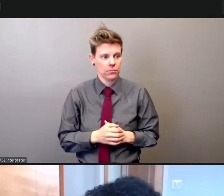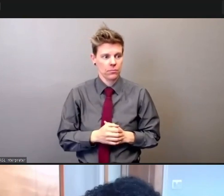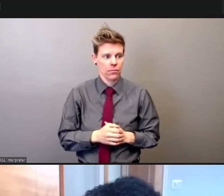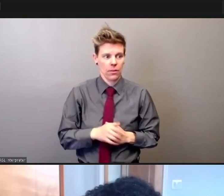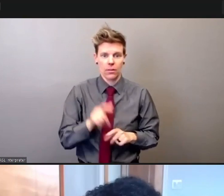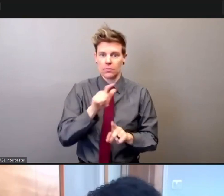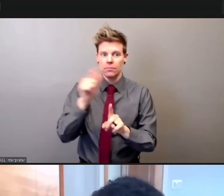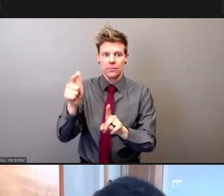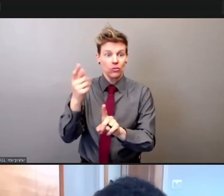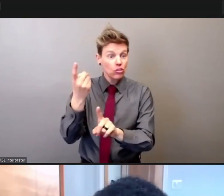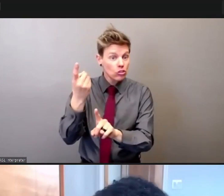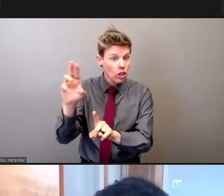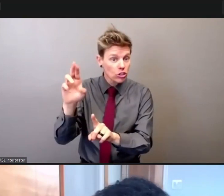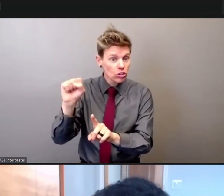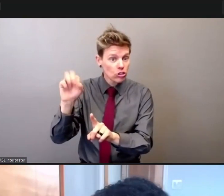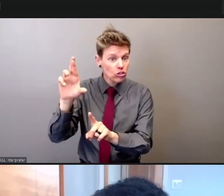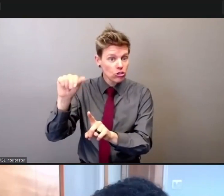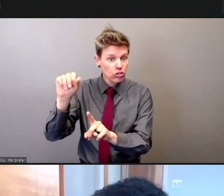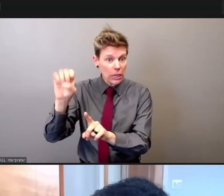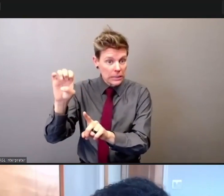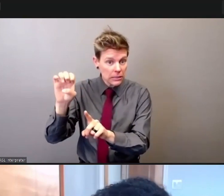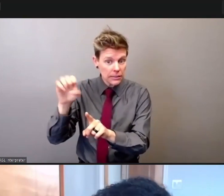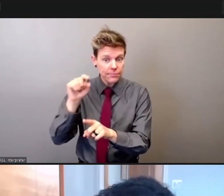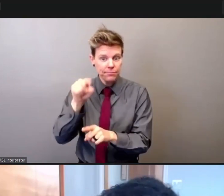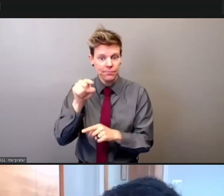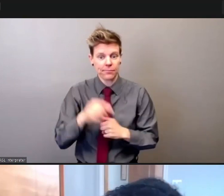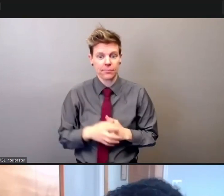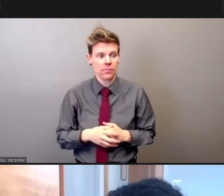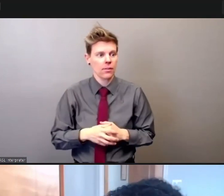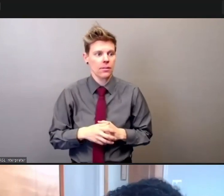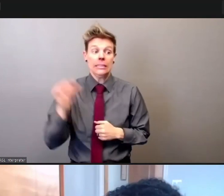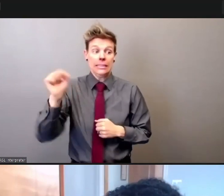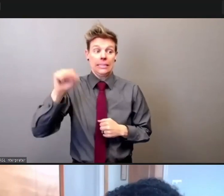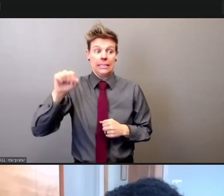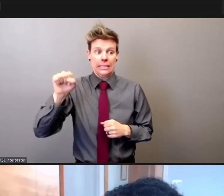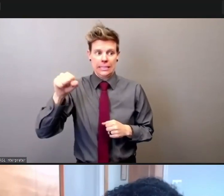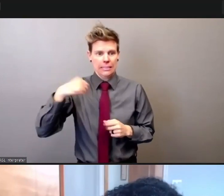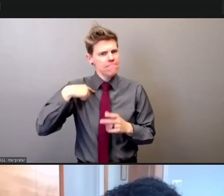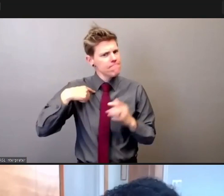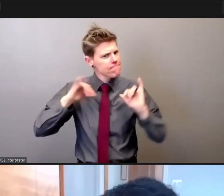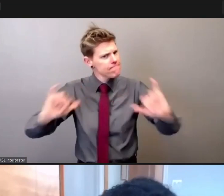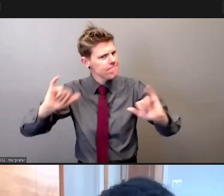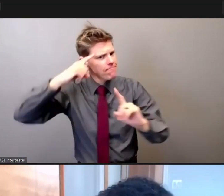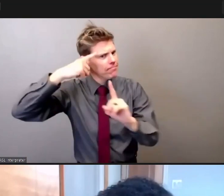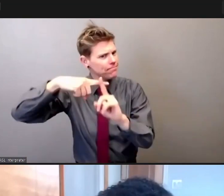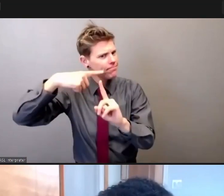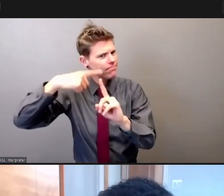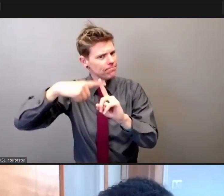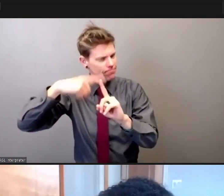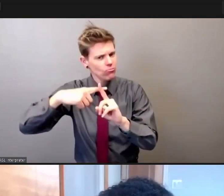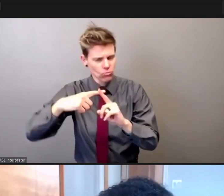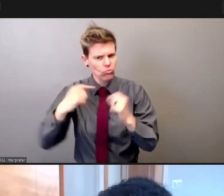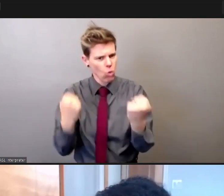Yeah, likewise, Governor. Thank you. I'm very optimistic. I do want to just remind us that